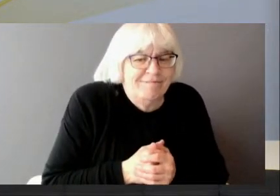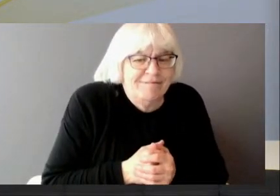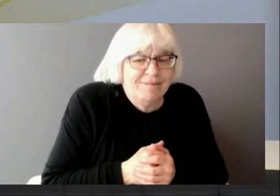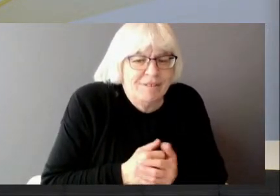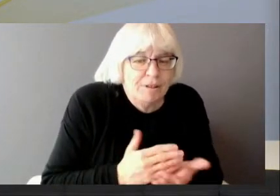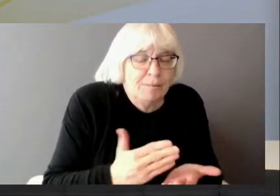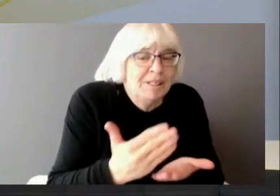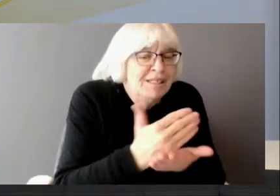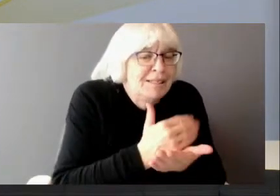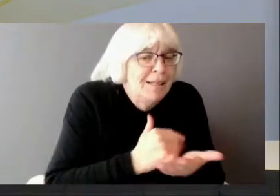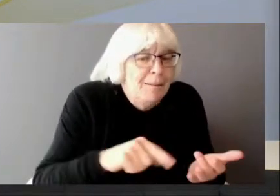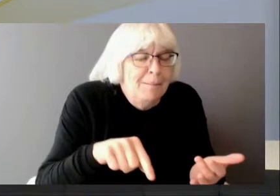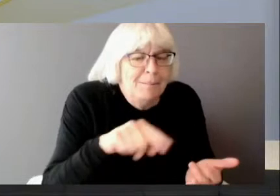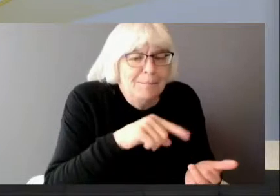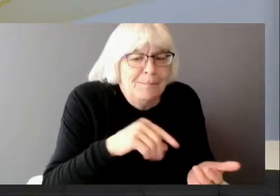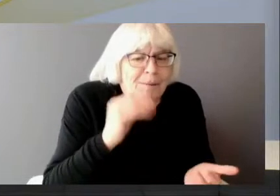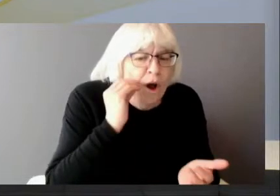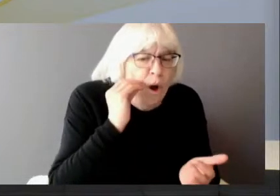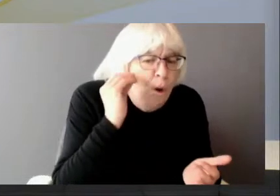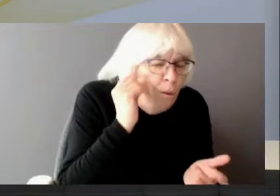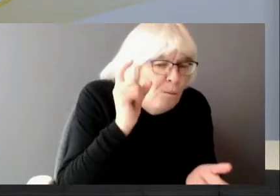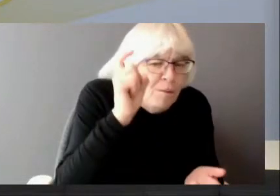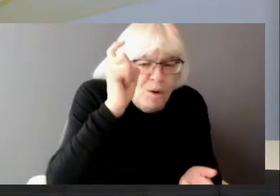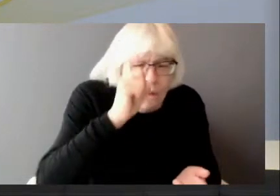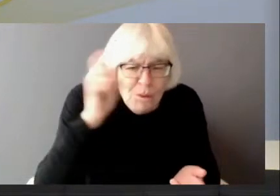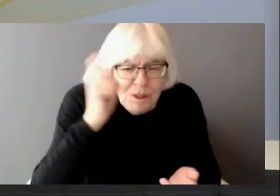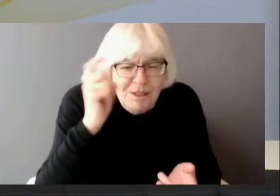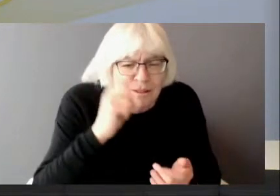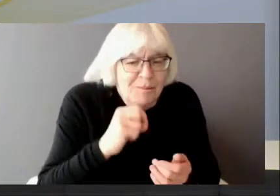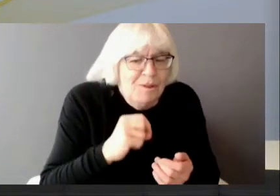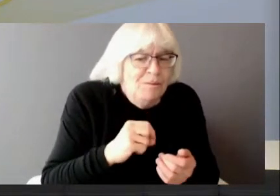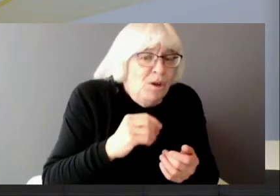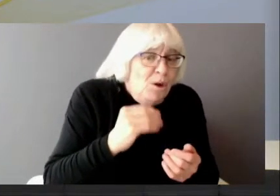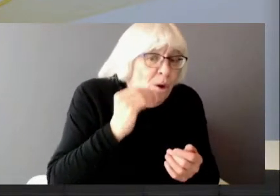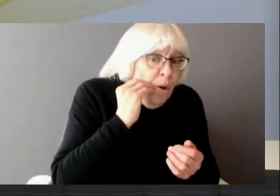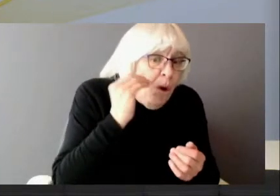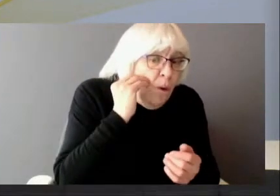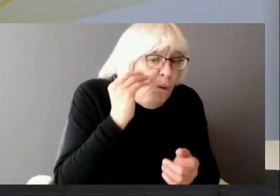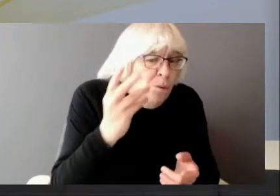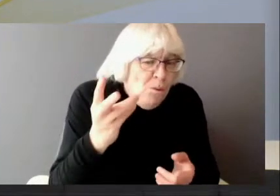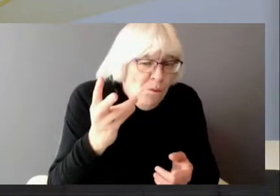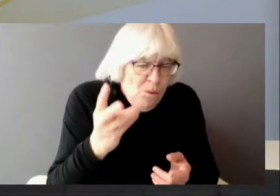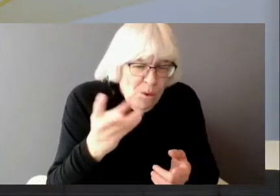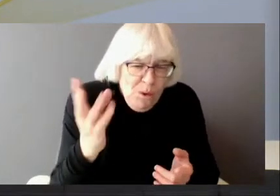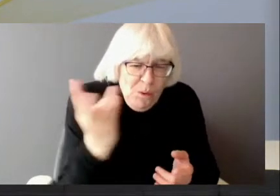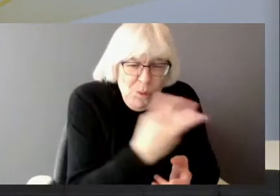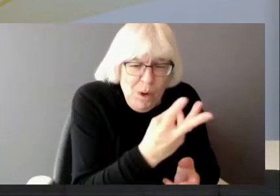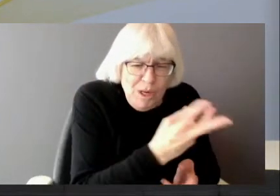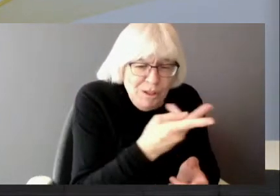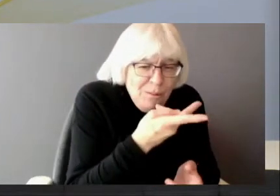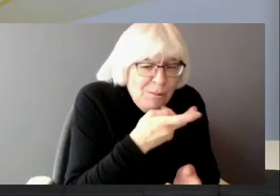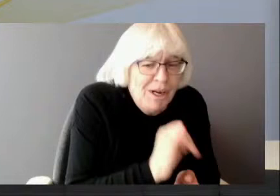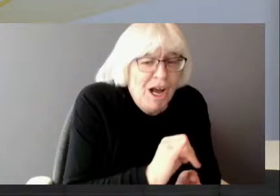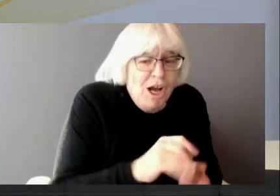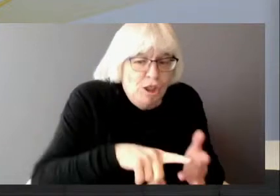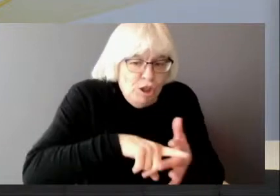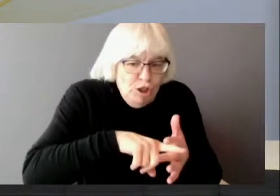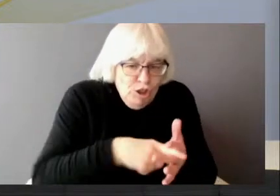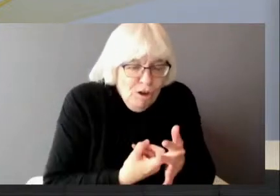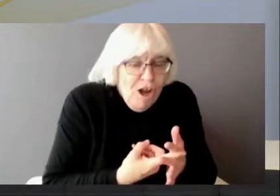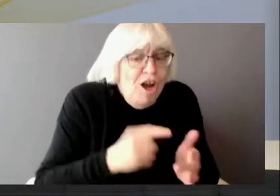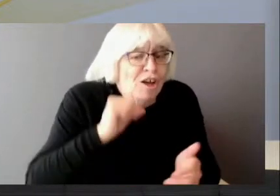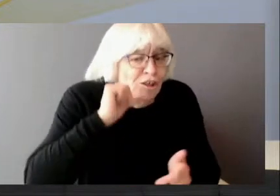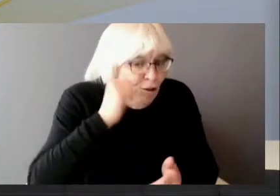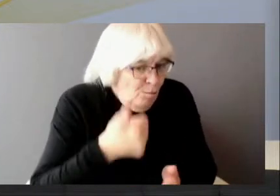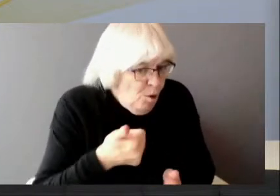residential congregate living settings in the western part of PEI. I think they start tomorrow and the next day. We've